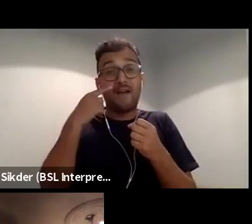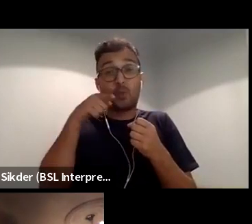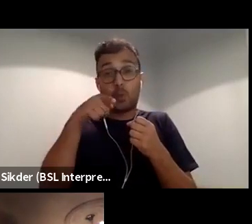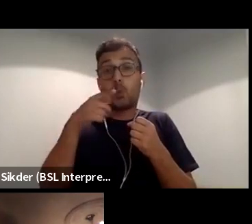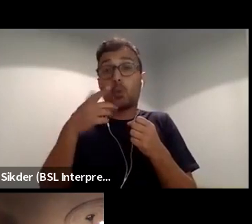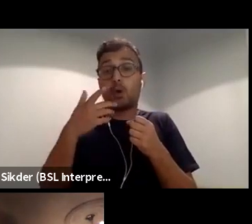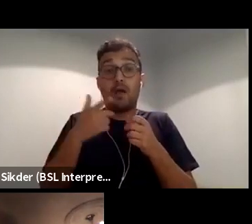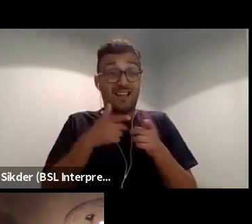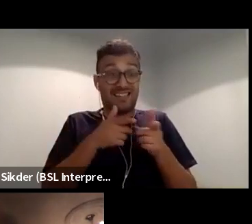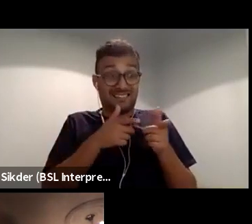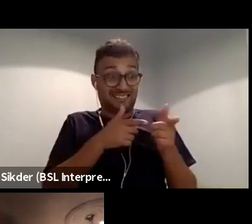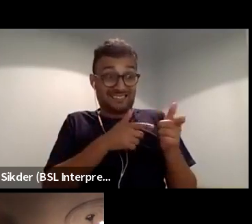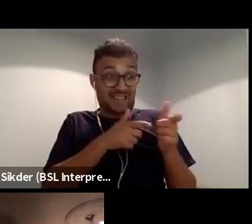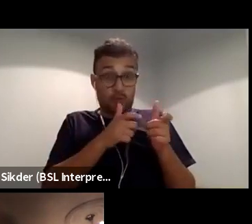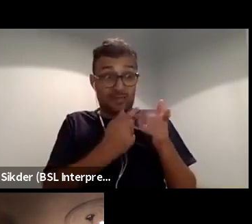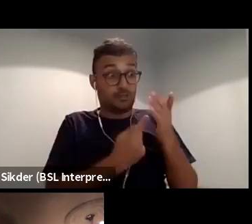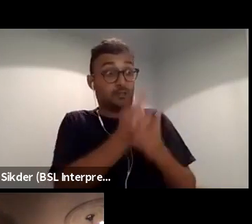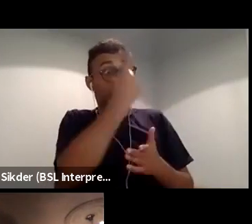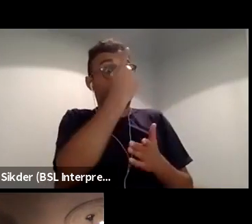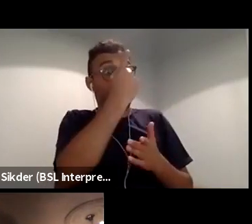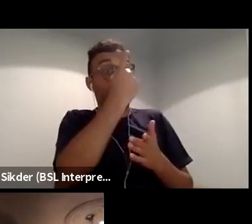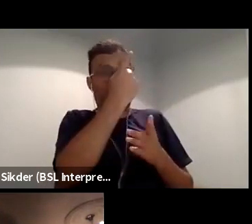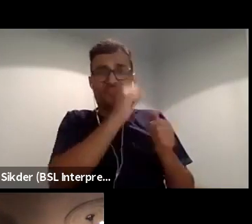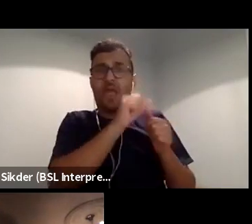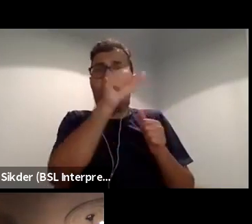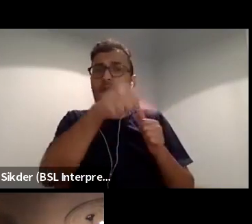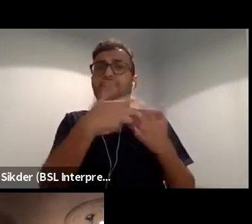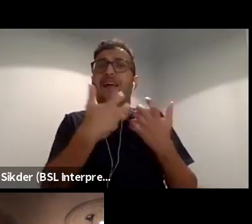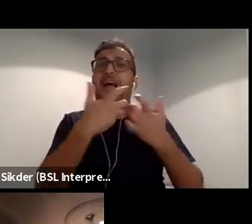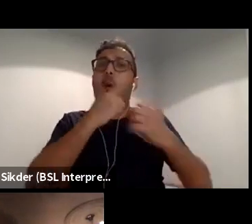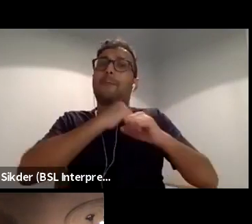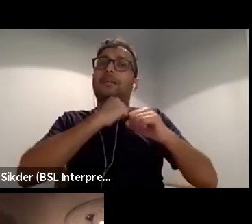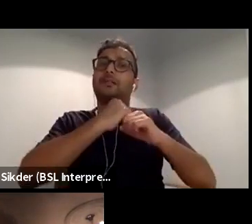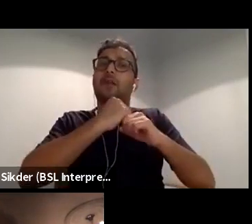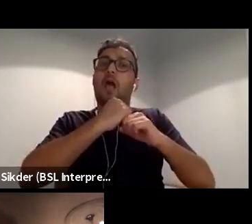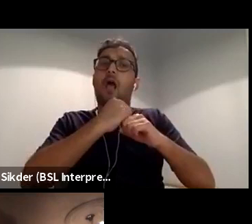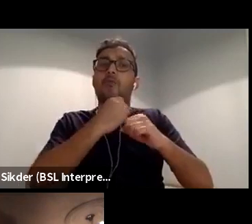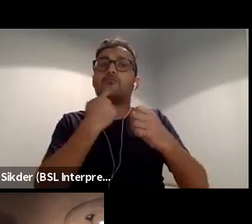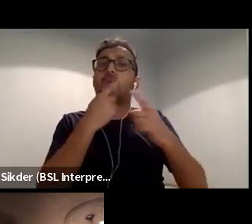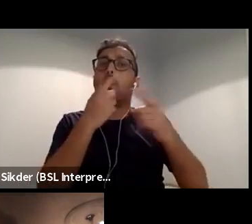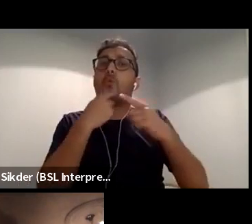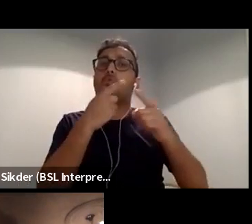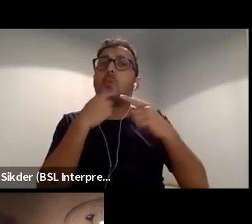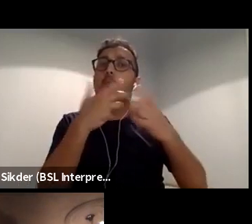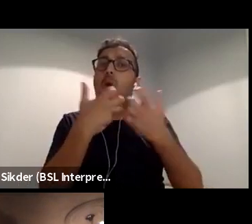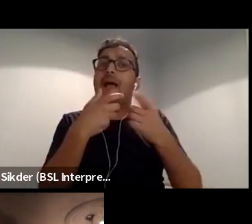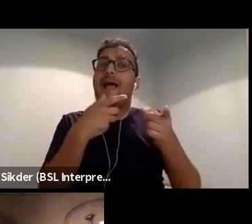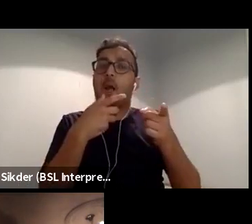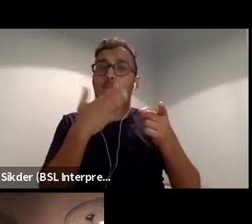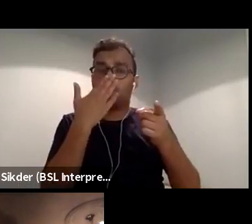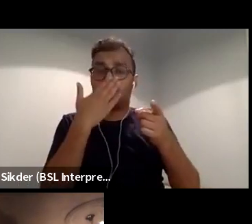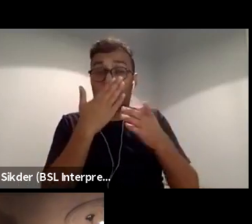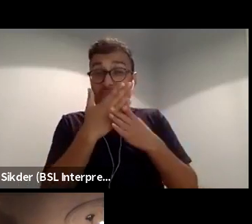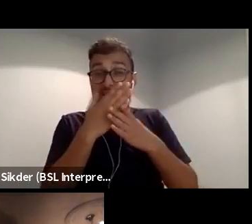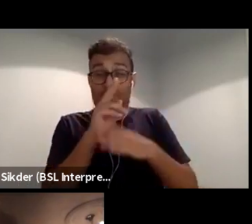terrorist incidents, you know, the general trend is that